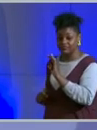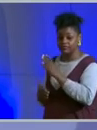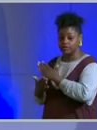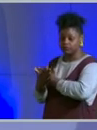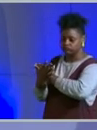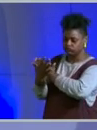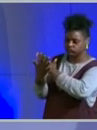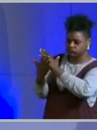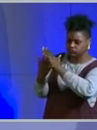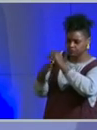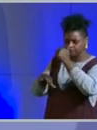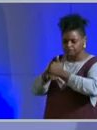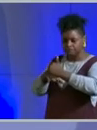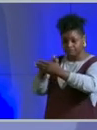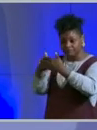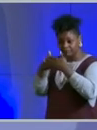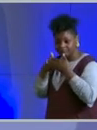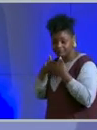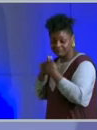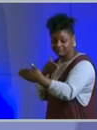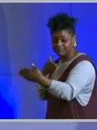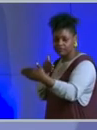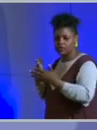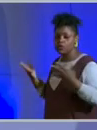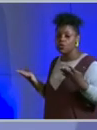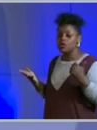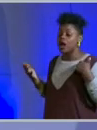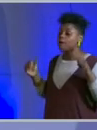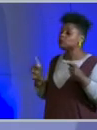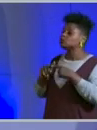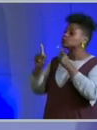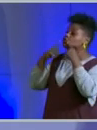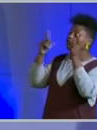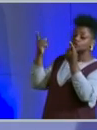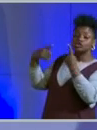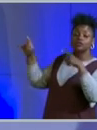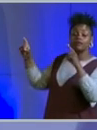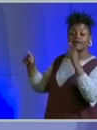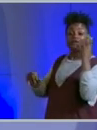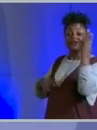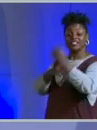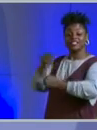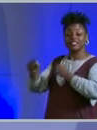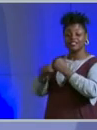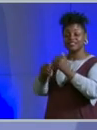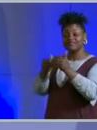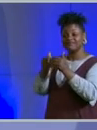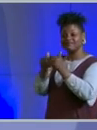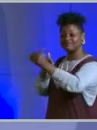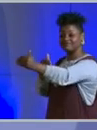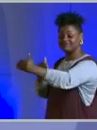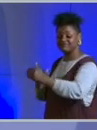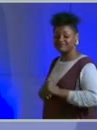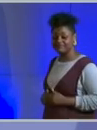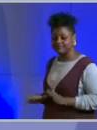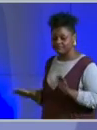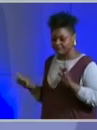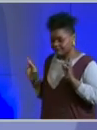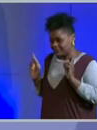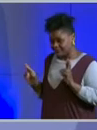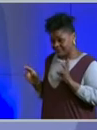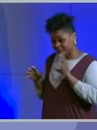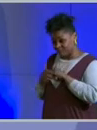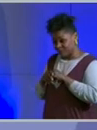groundwork for what we are able to get accomplished in the next 4 years. So I hope that you will participate in budget